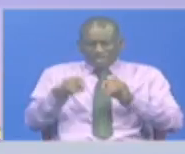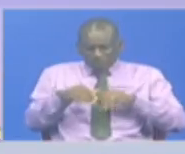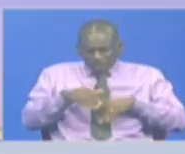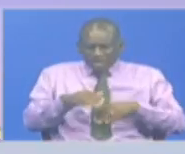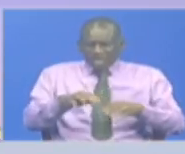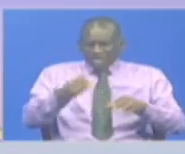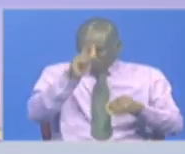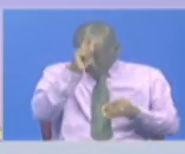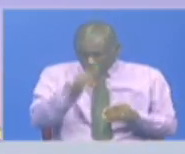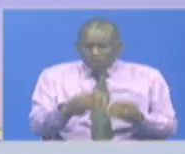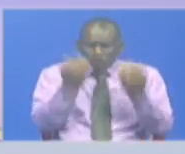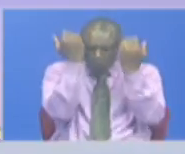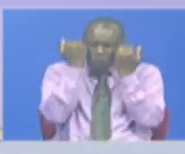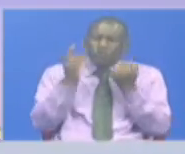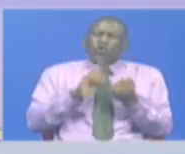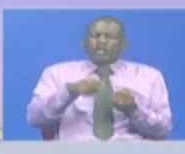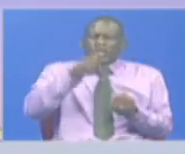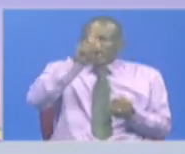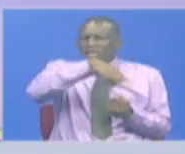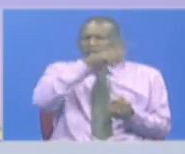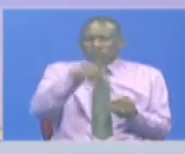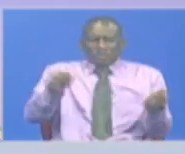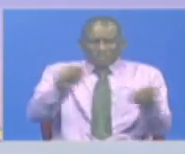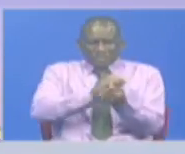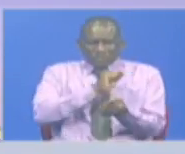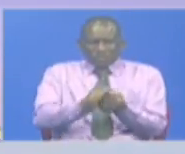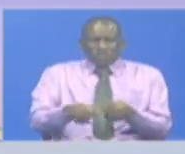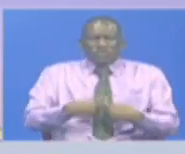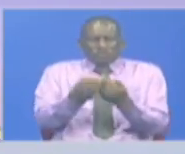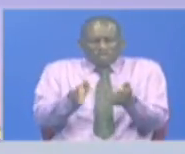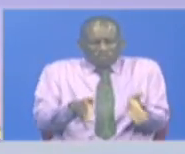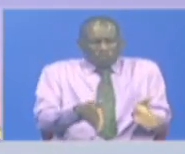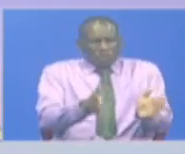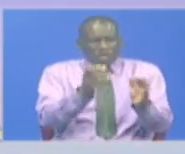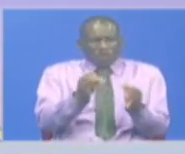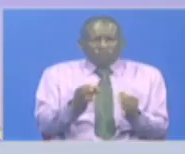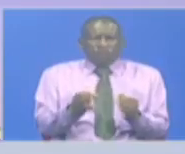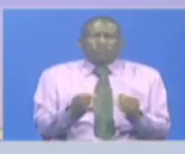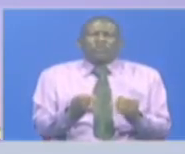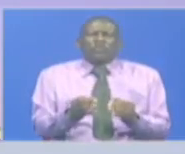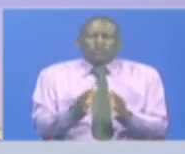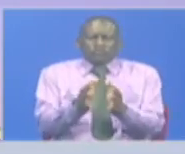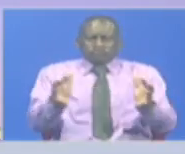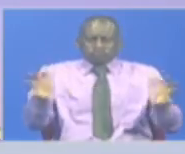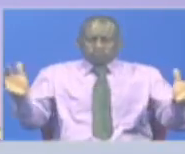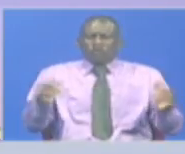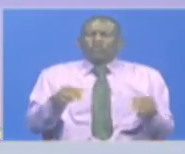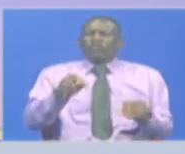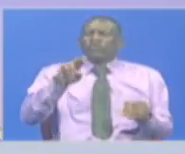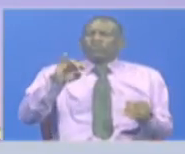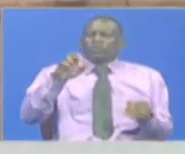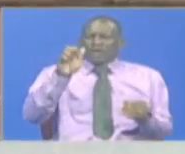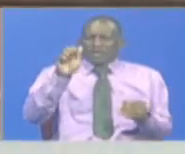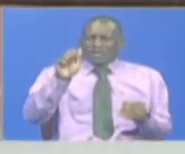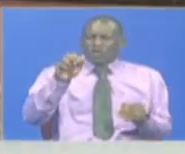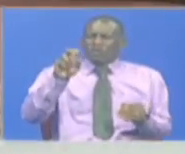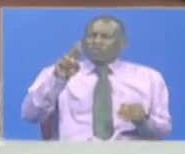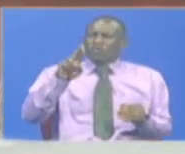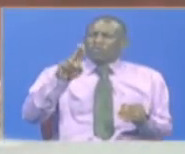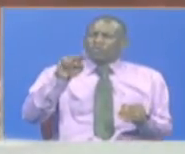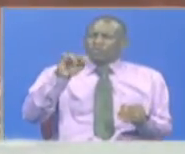the demolitions to pave way for the expansion of the Rouen sewage plant. Eunice Omolo reports.